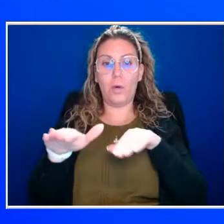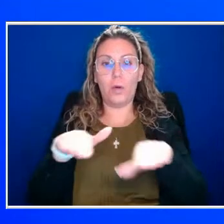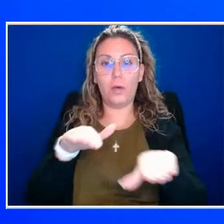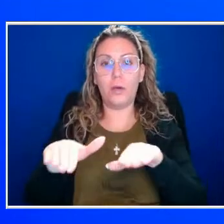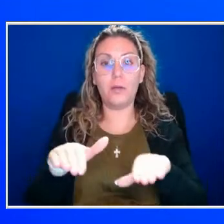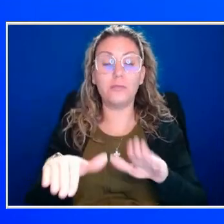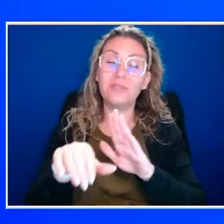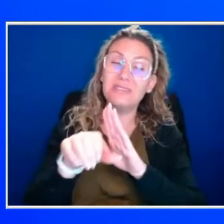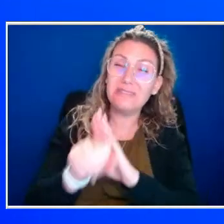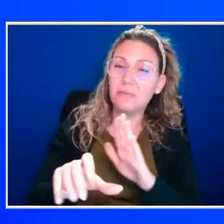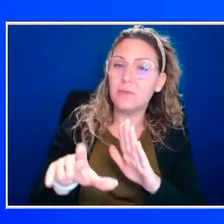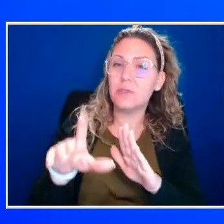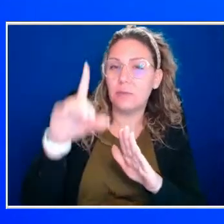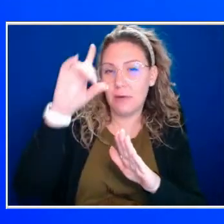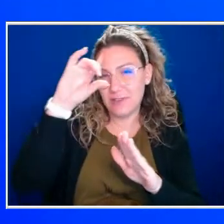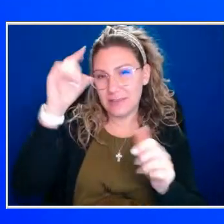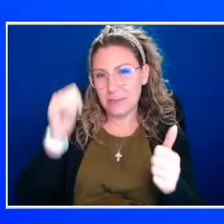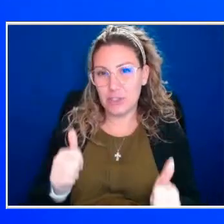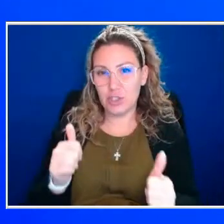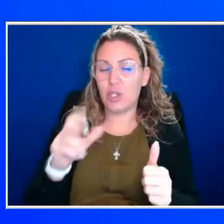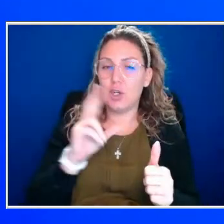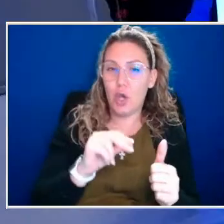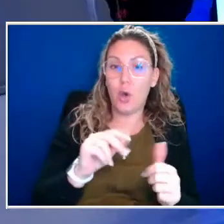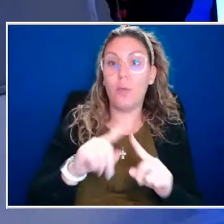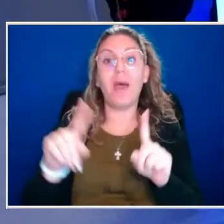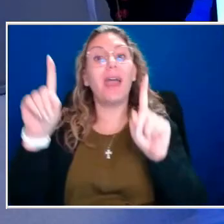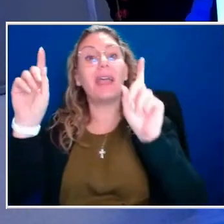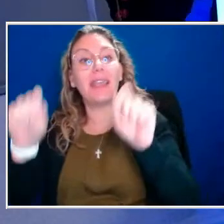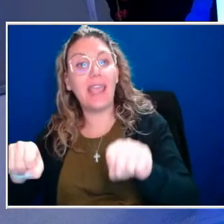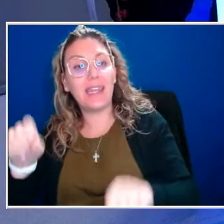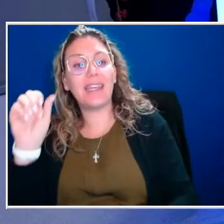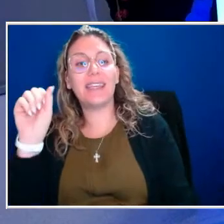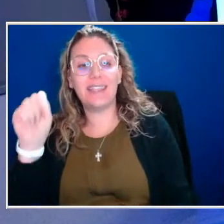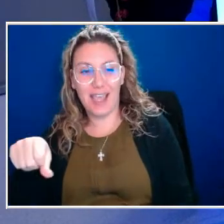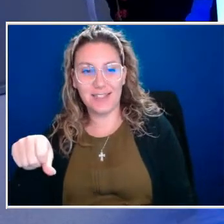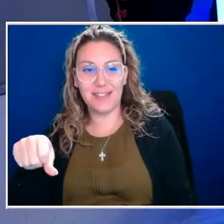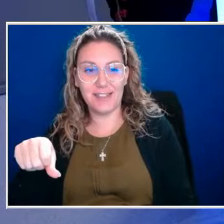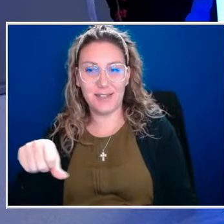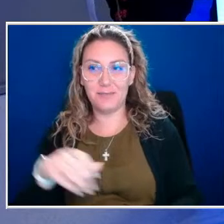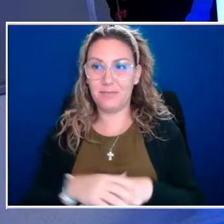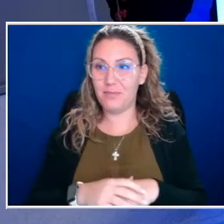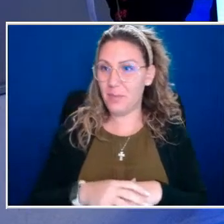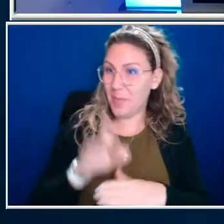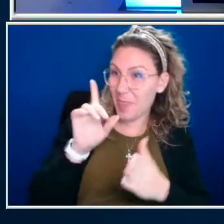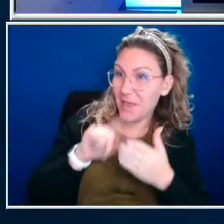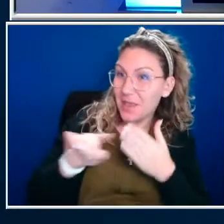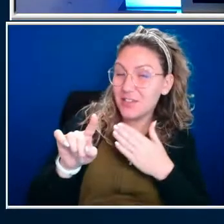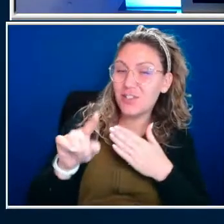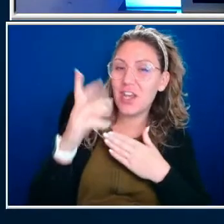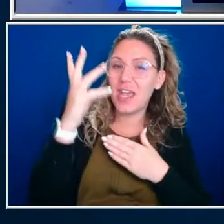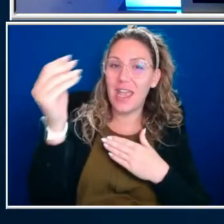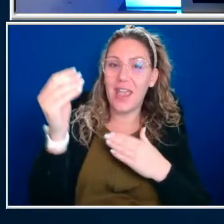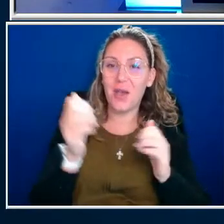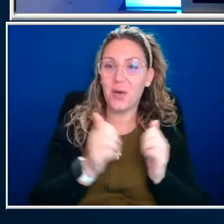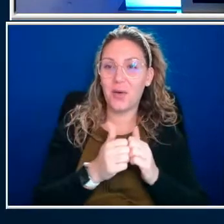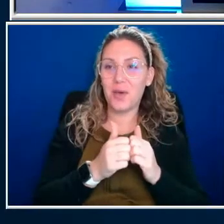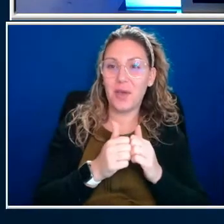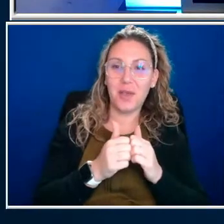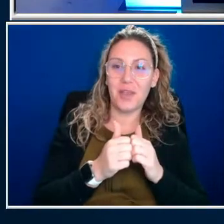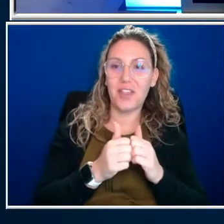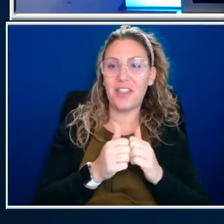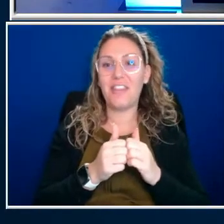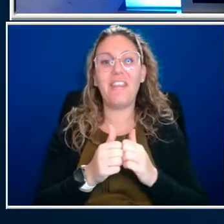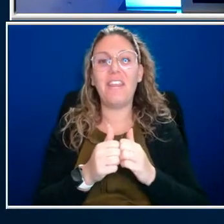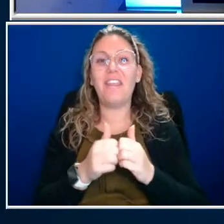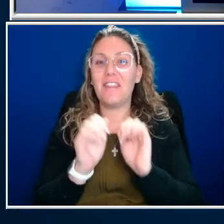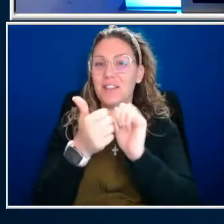but can it be? Yes. All right, I want to check back out at the Sports Medicine